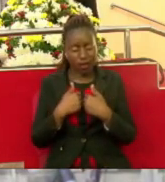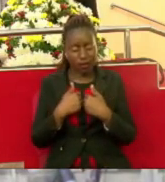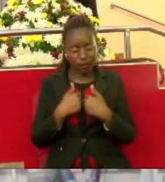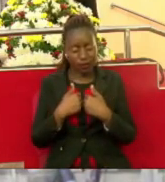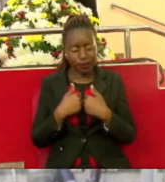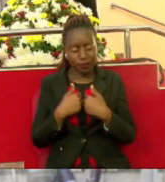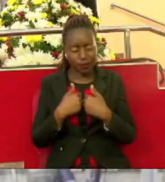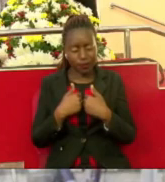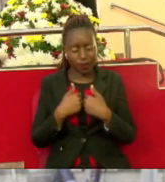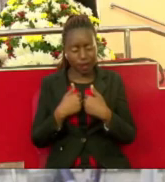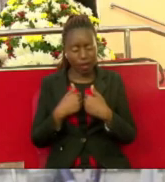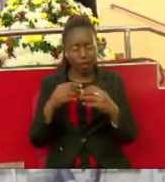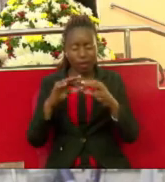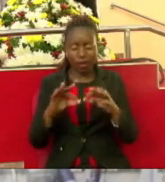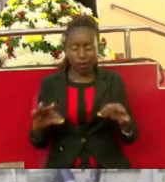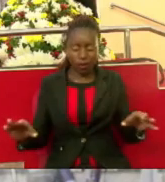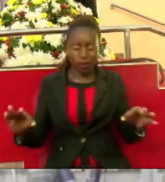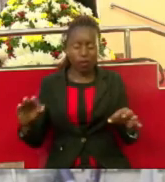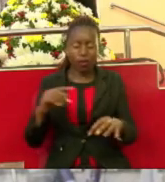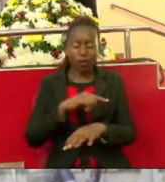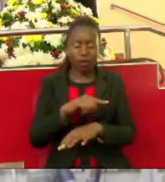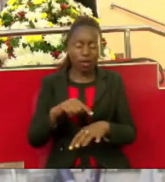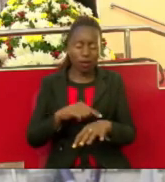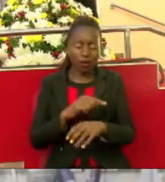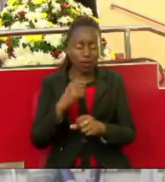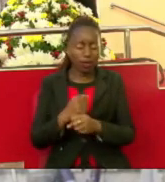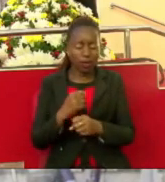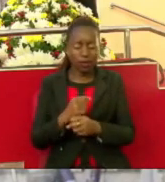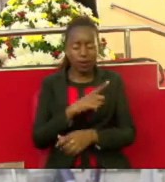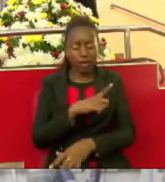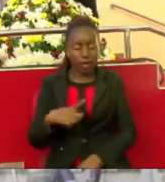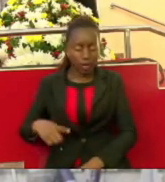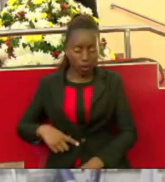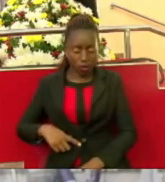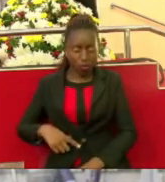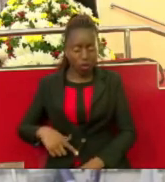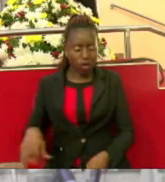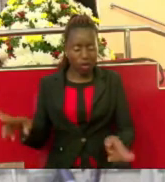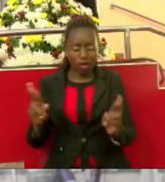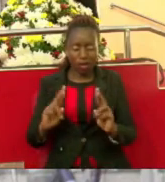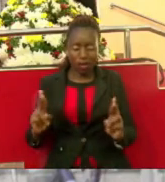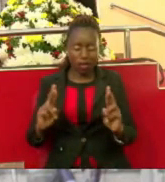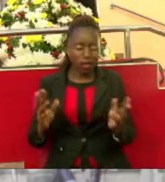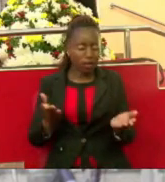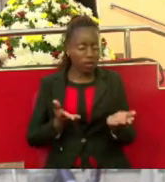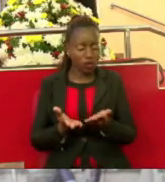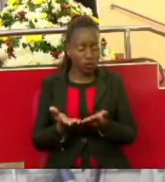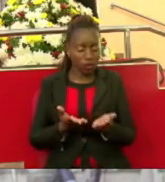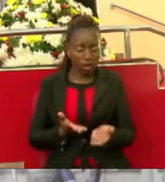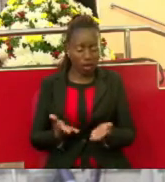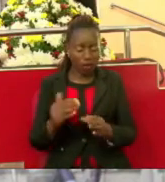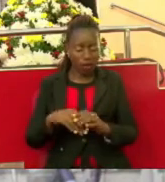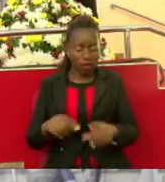The long hours that they work, O God. And the willingness to serve you, King of Glory, in the lives of these children, our Father.